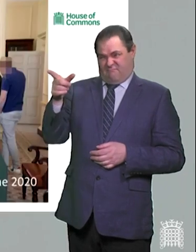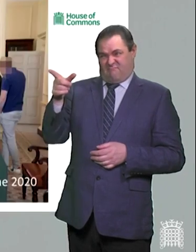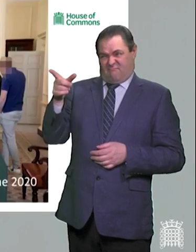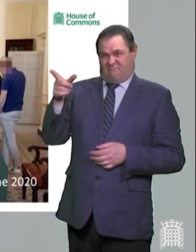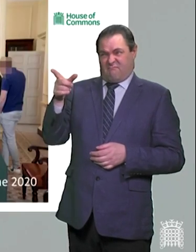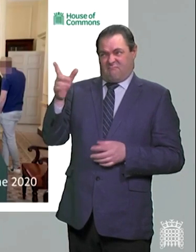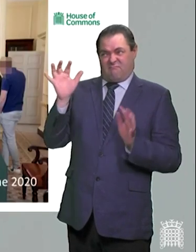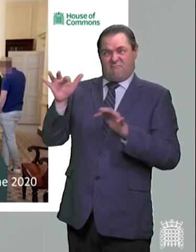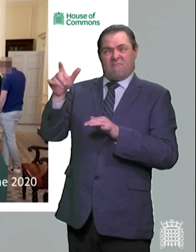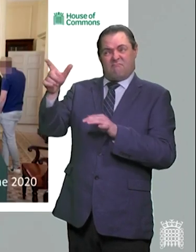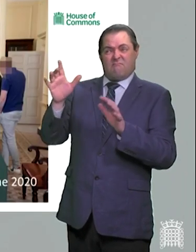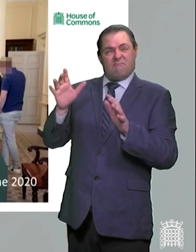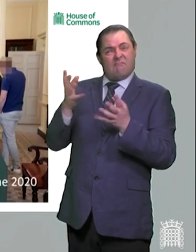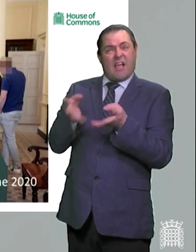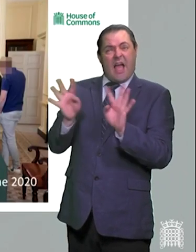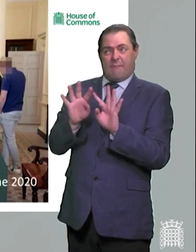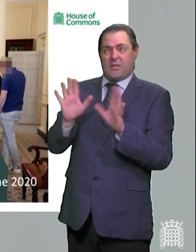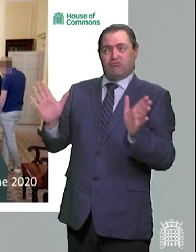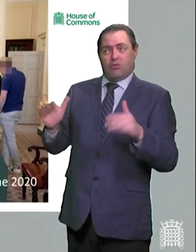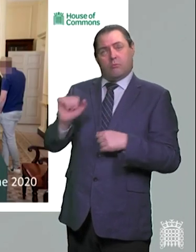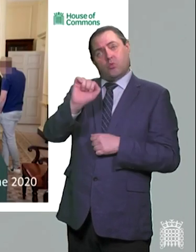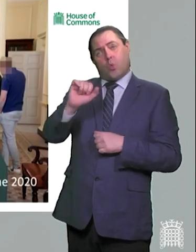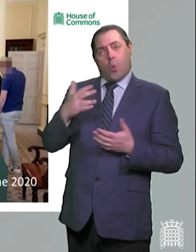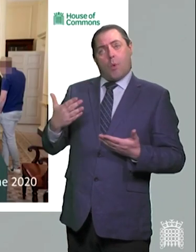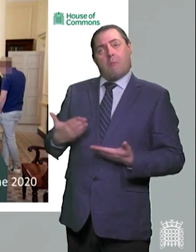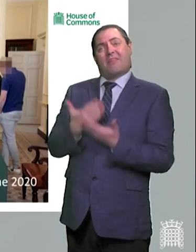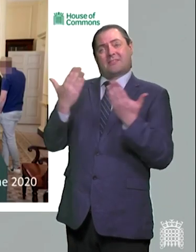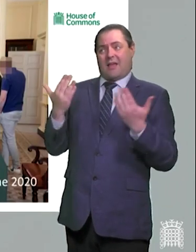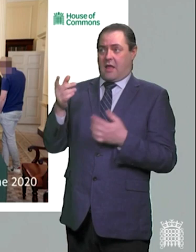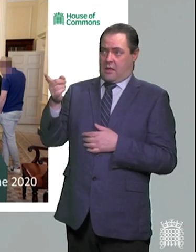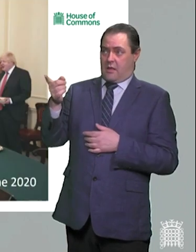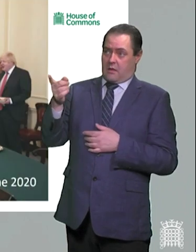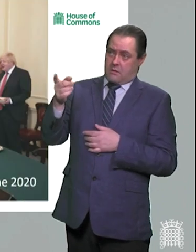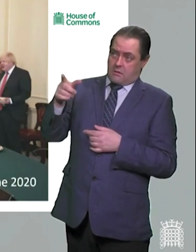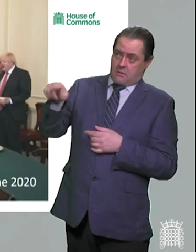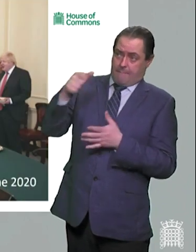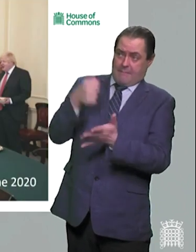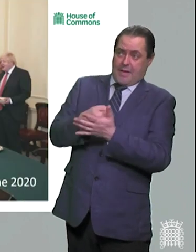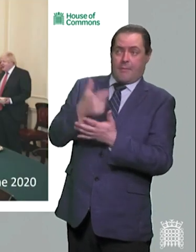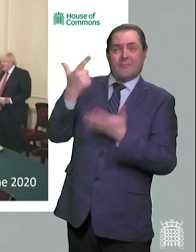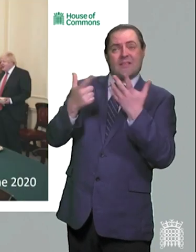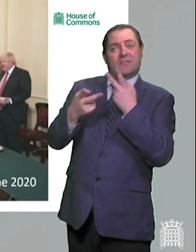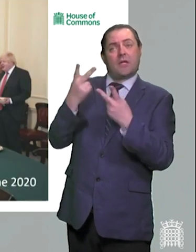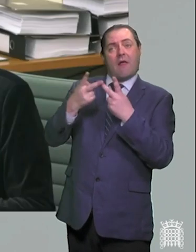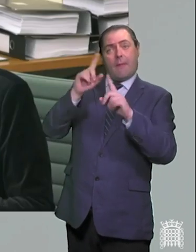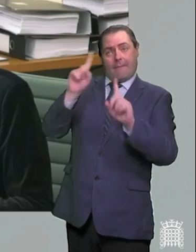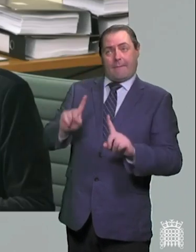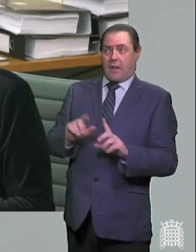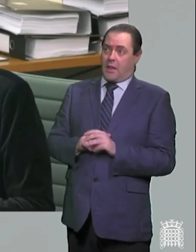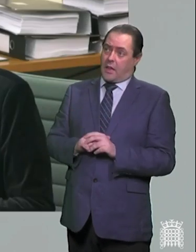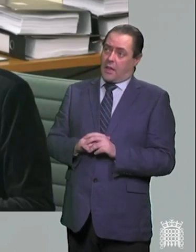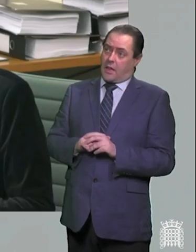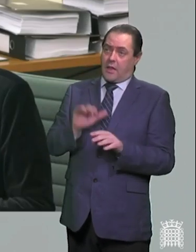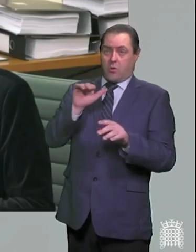gathering in the Cabinet Room on this date to mark your birthday with at least 17 other people in attendance. Now, the